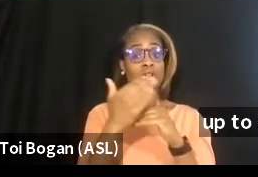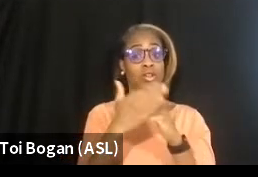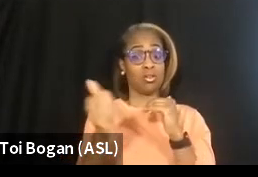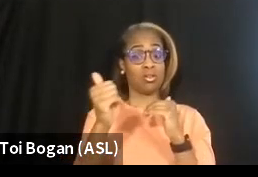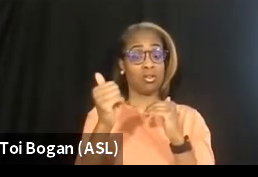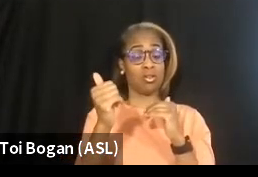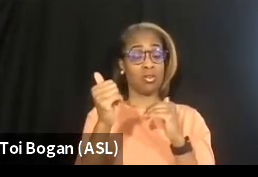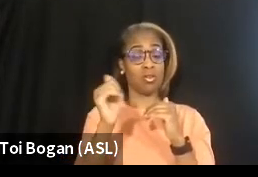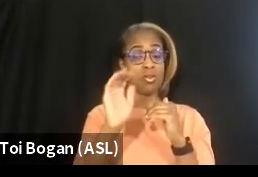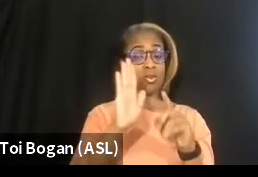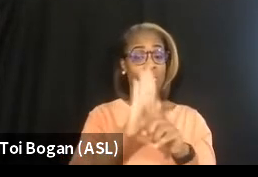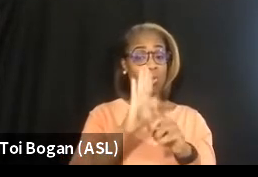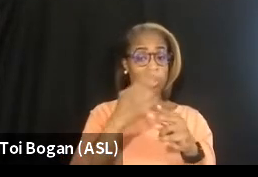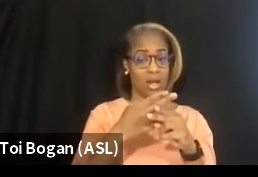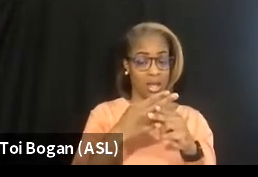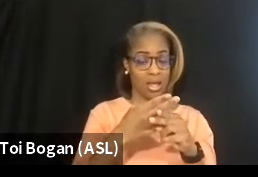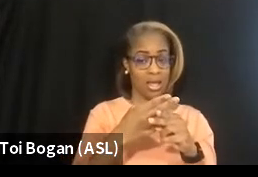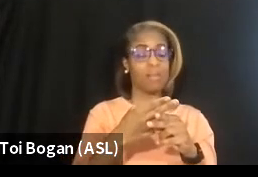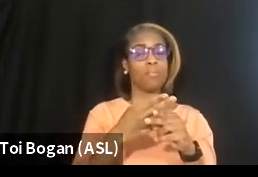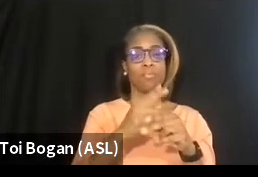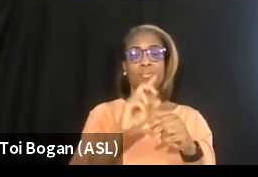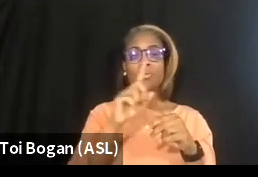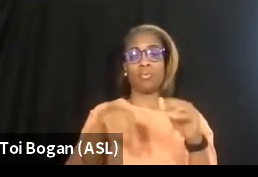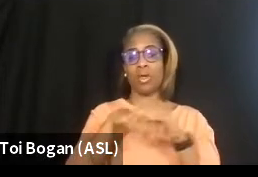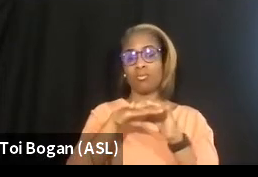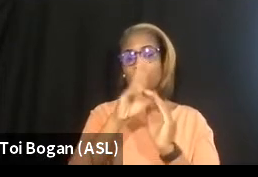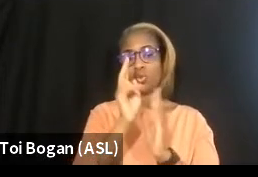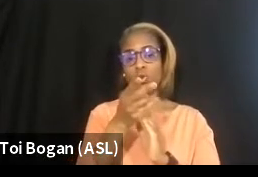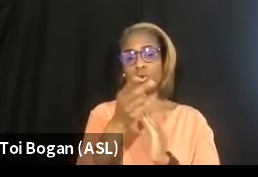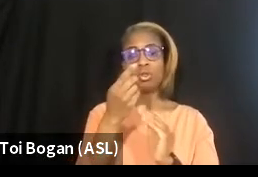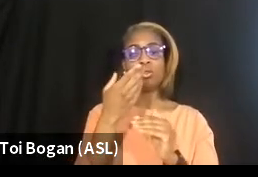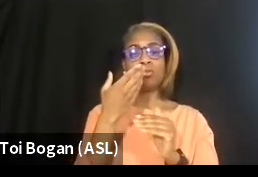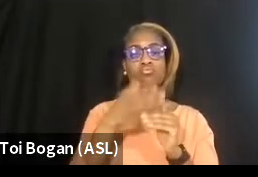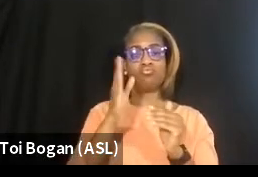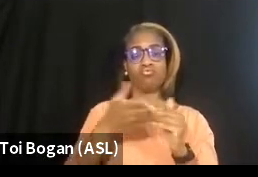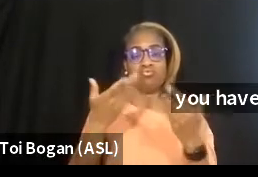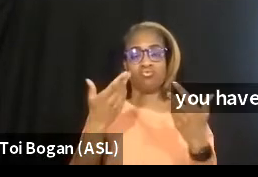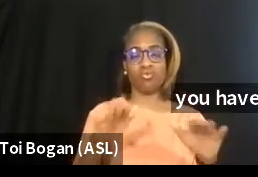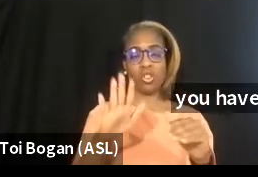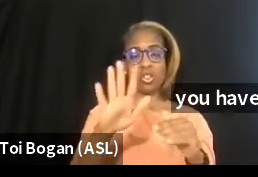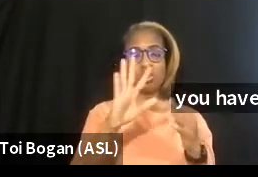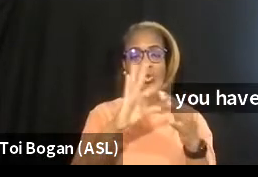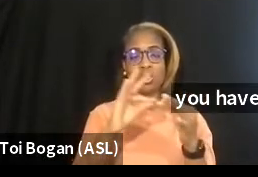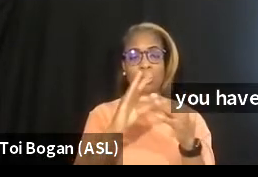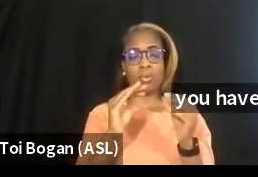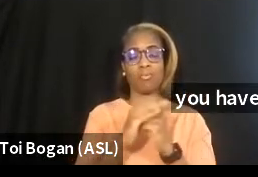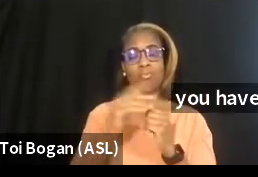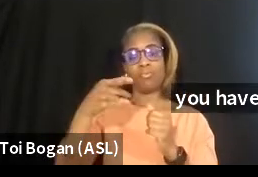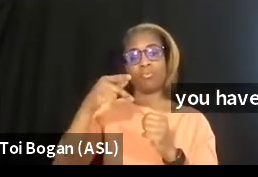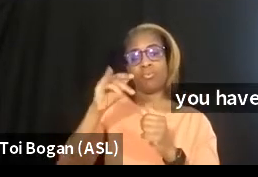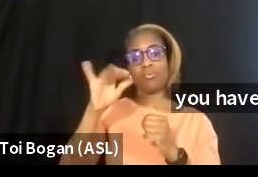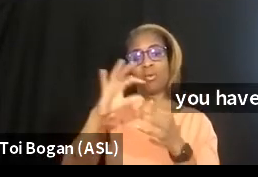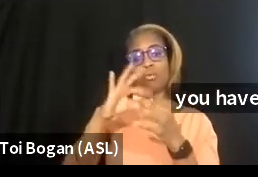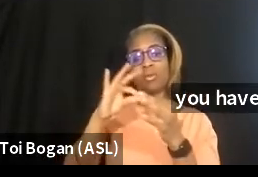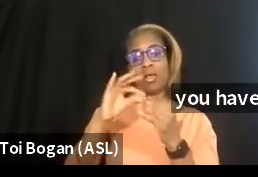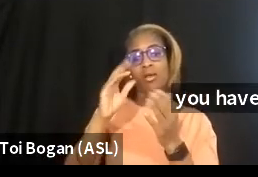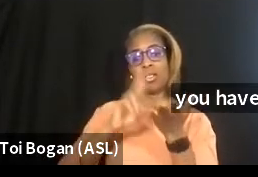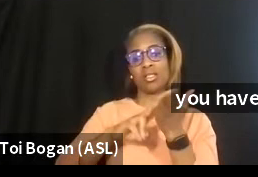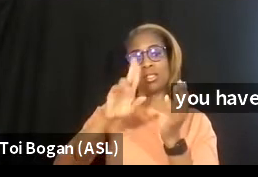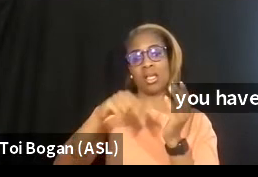you will have no more than 2 minutes to complete your remarks. Public comment sign-up links are posted